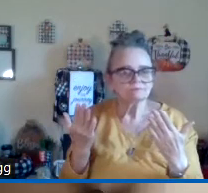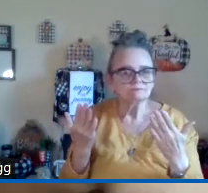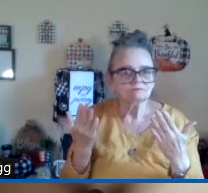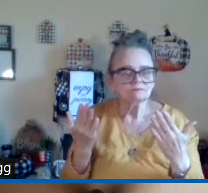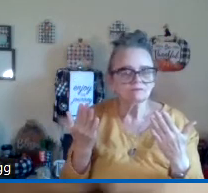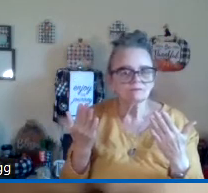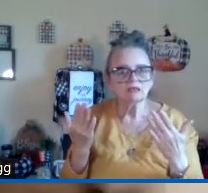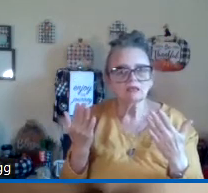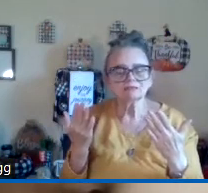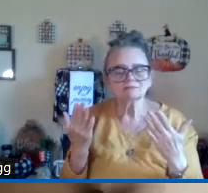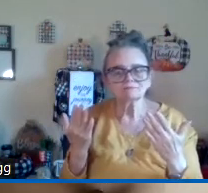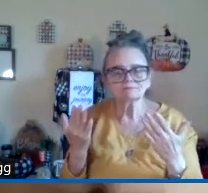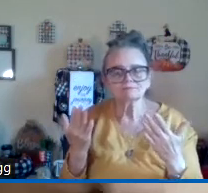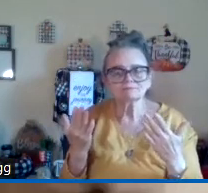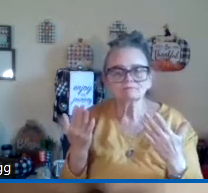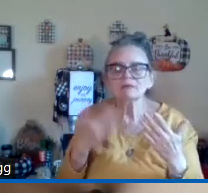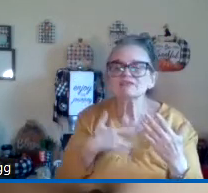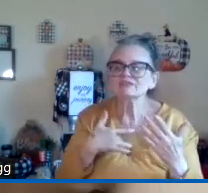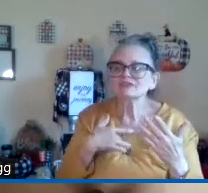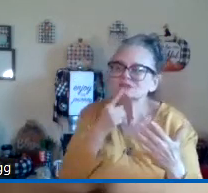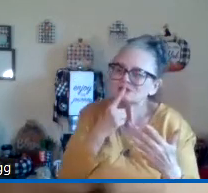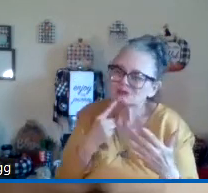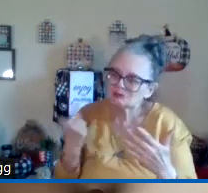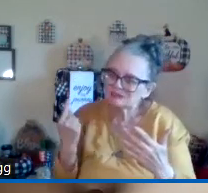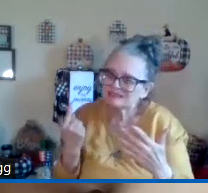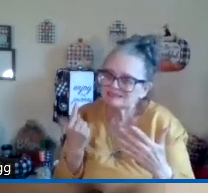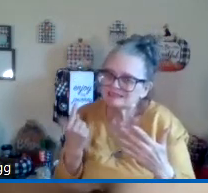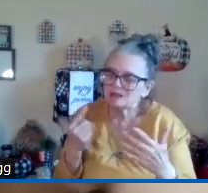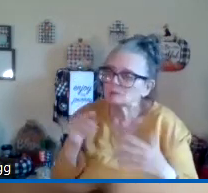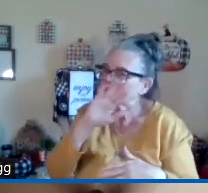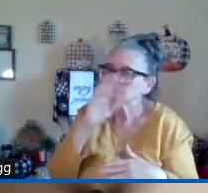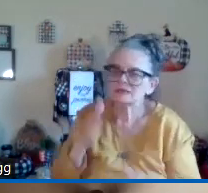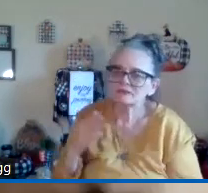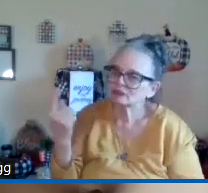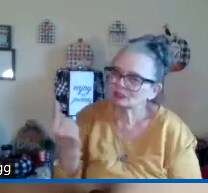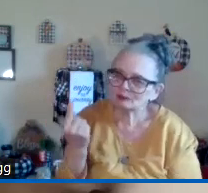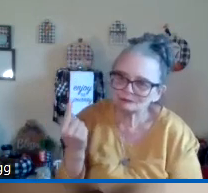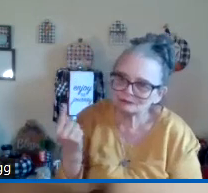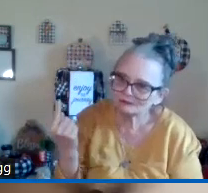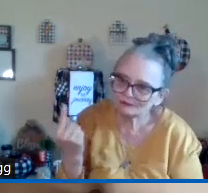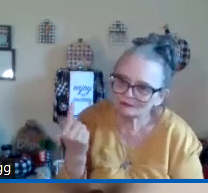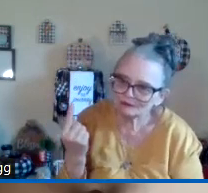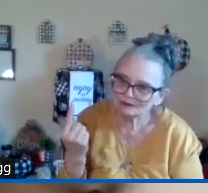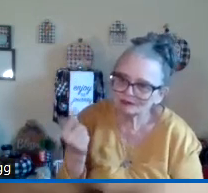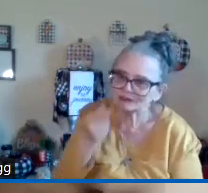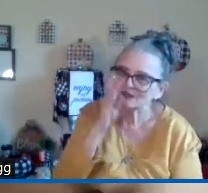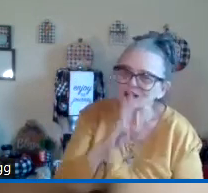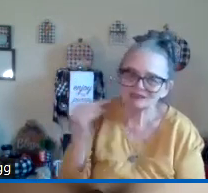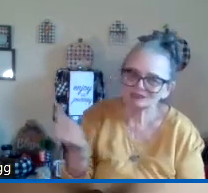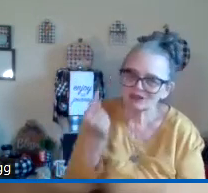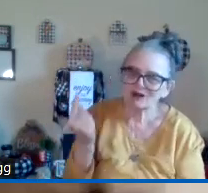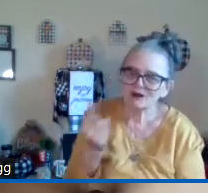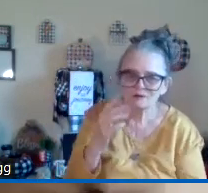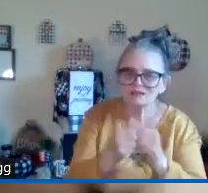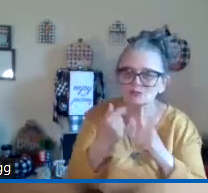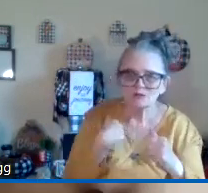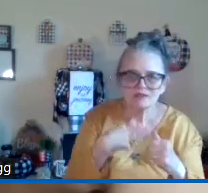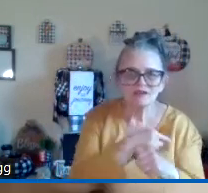Okay, so if your neighbor does things that are bad, don't just say, oh, it's